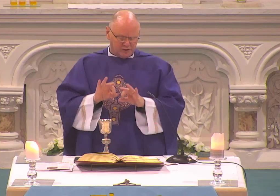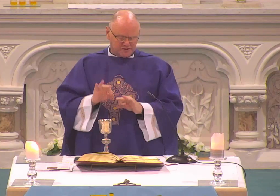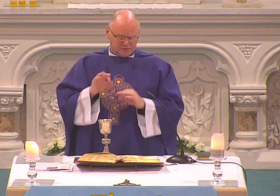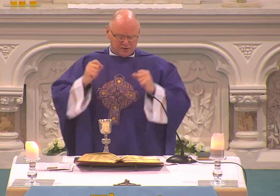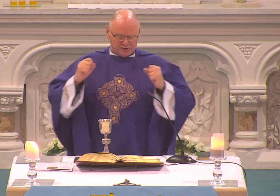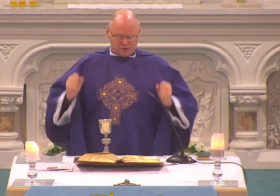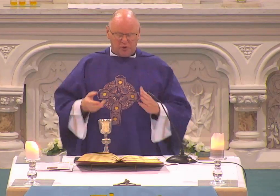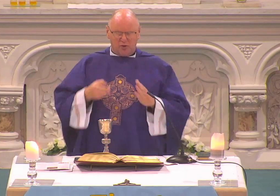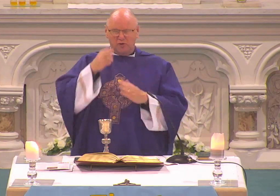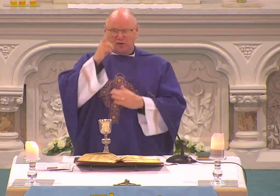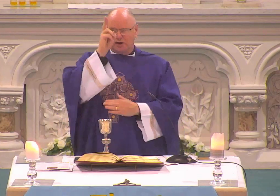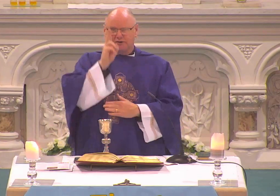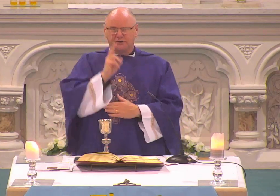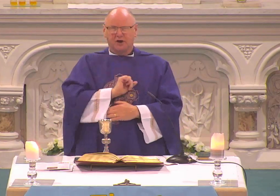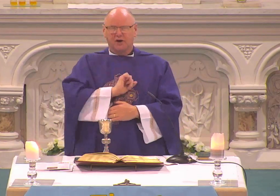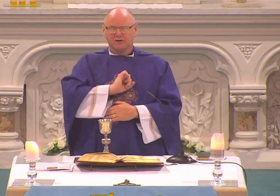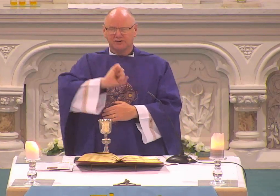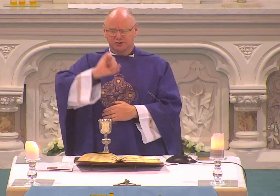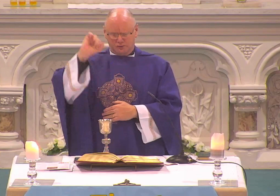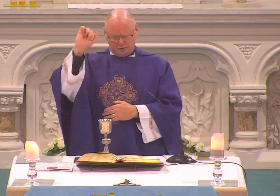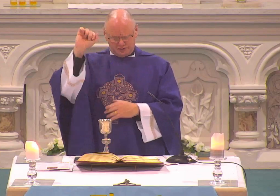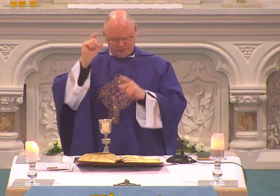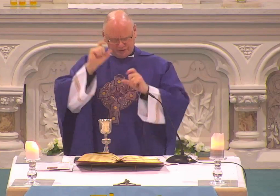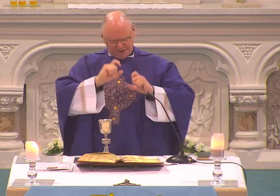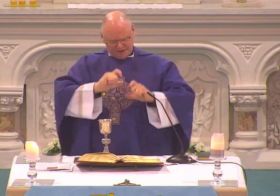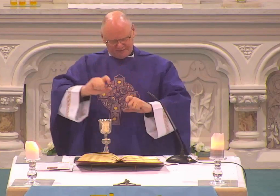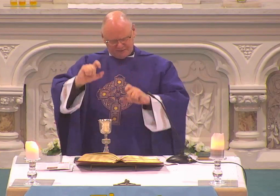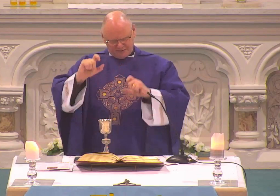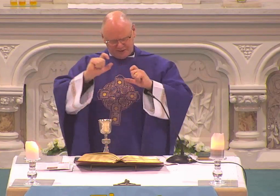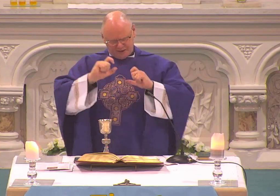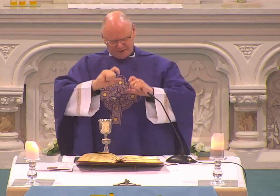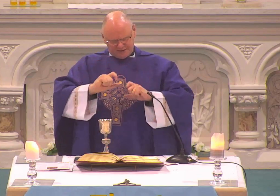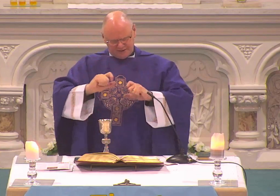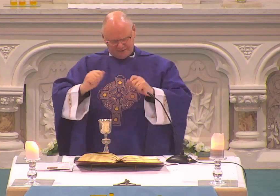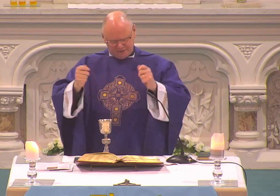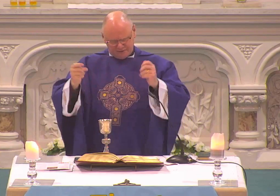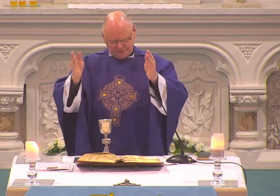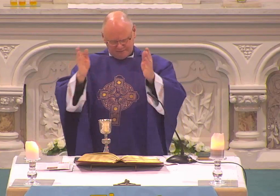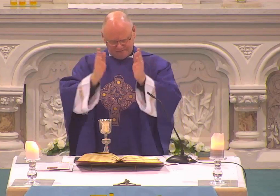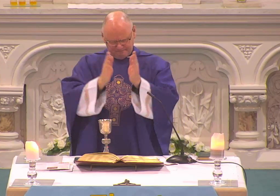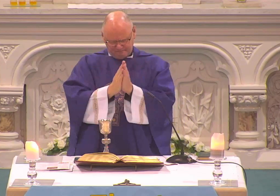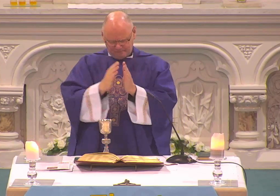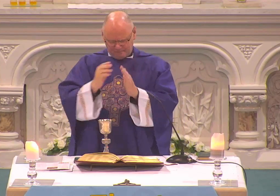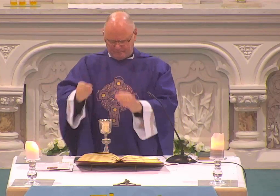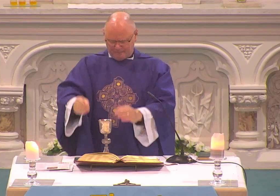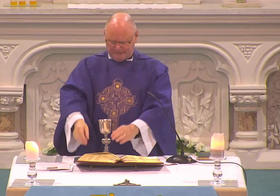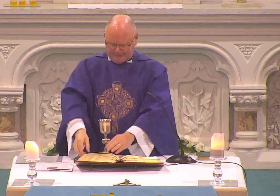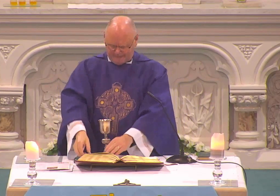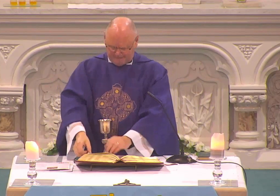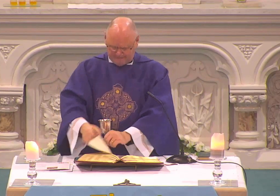Holy Spirit, all glory and honor is yours forever and ever.